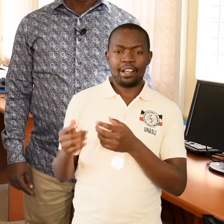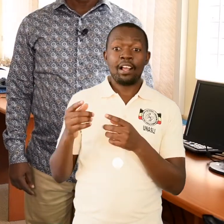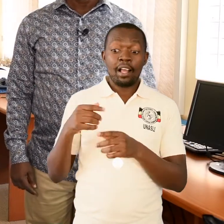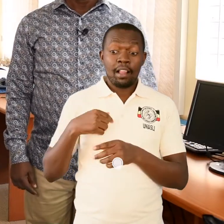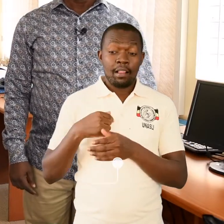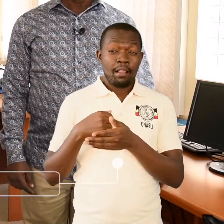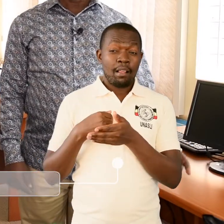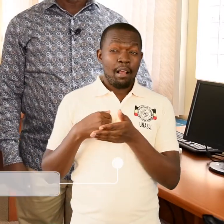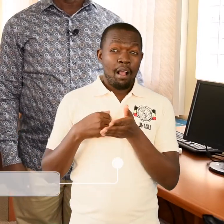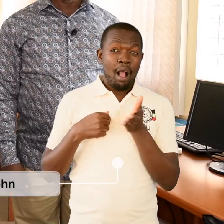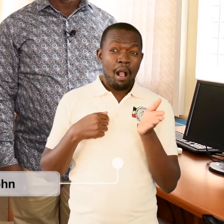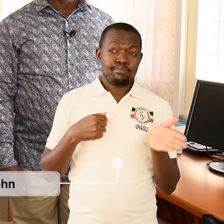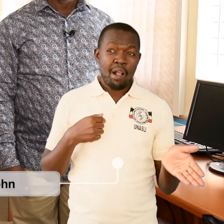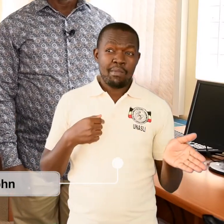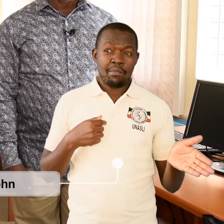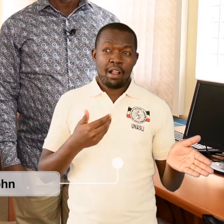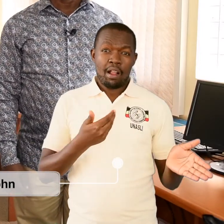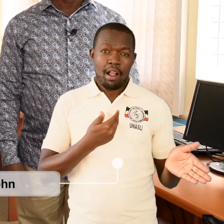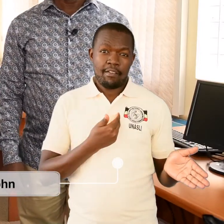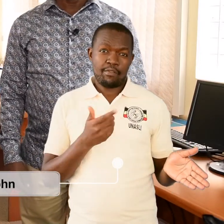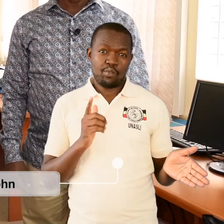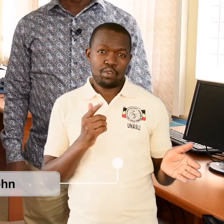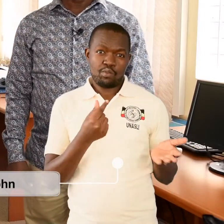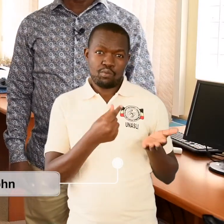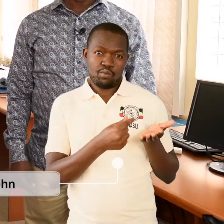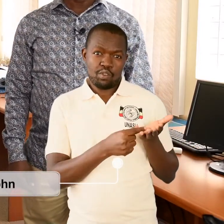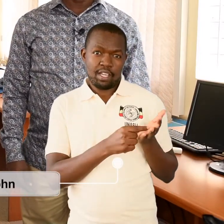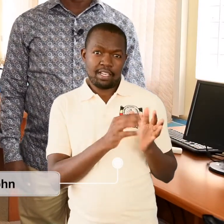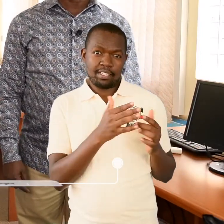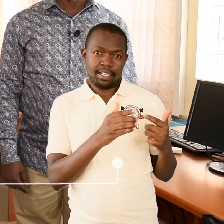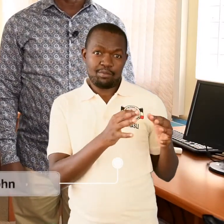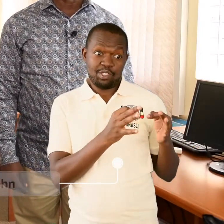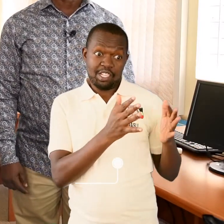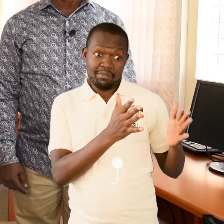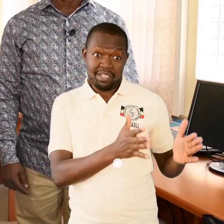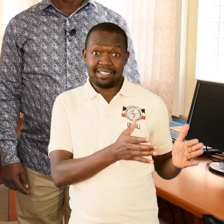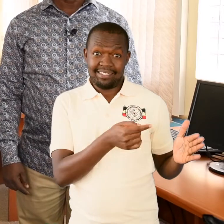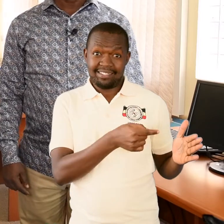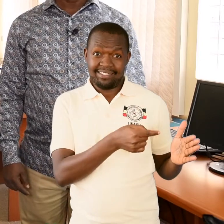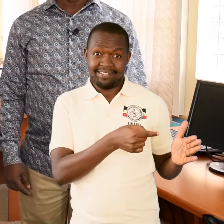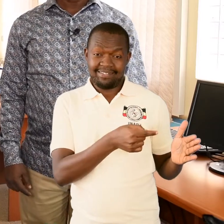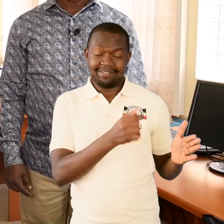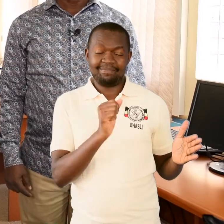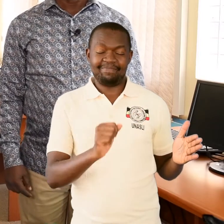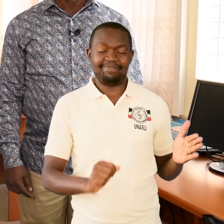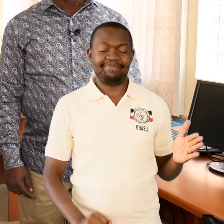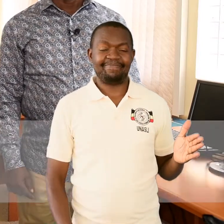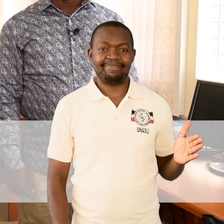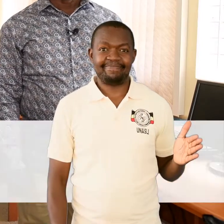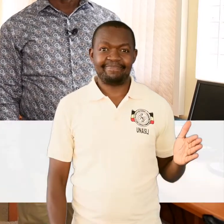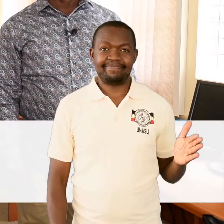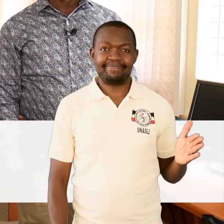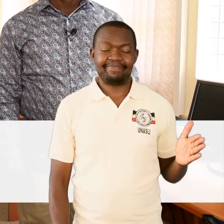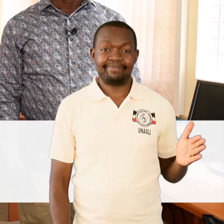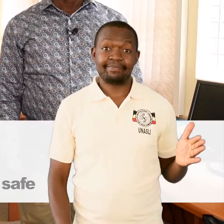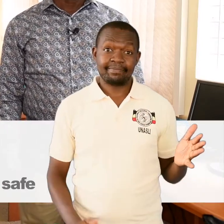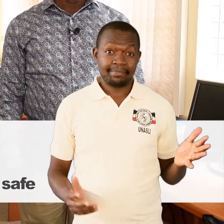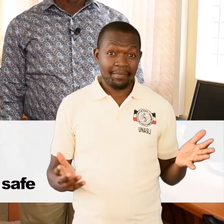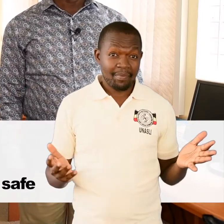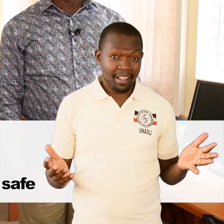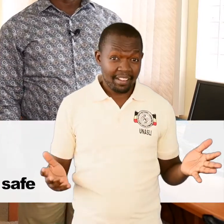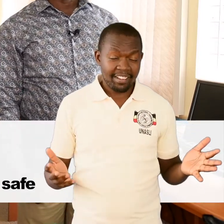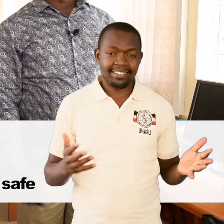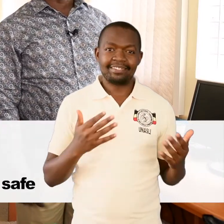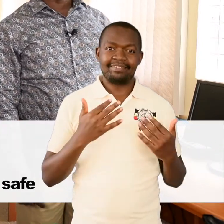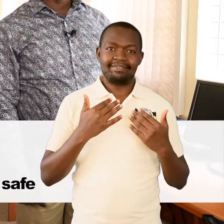have our colleague from the Uganda Interpretation Sign Language. And I